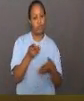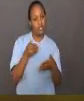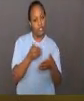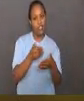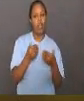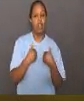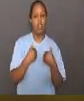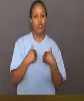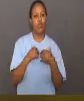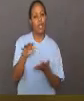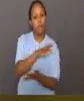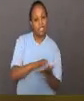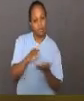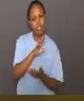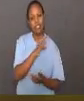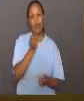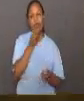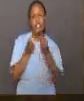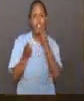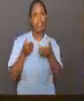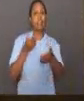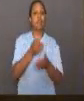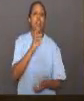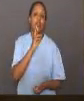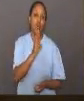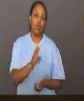to violence and crime.